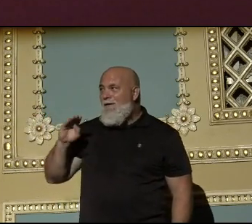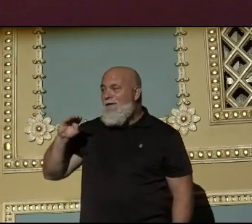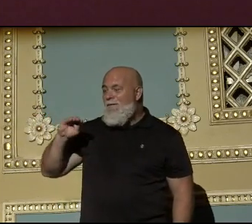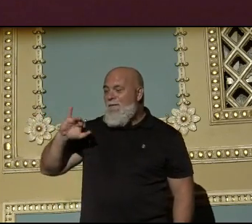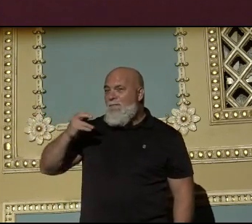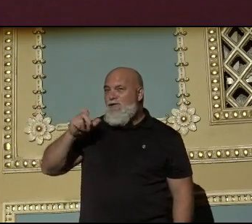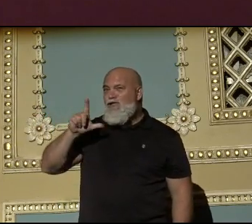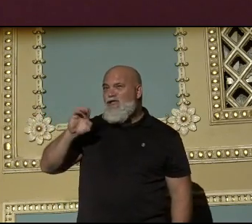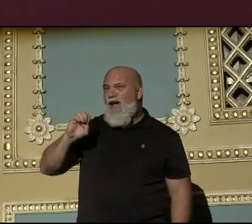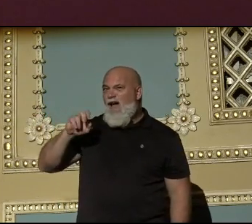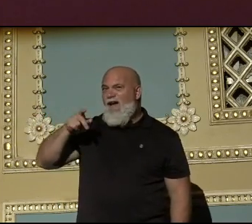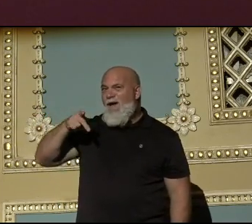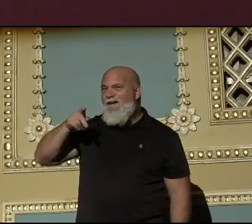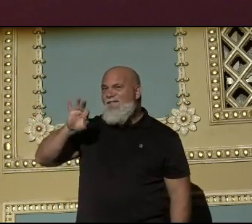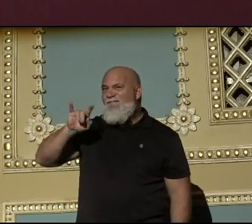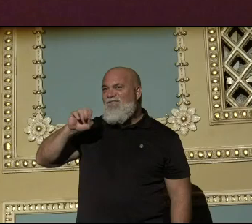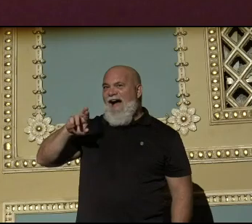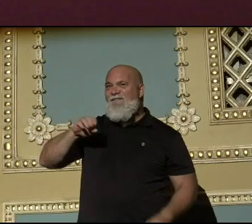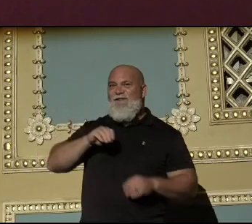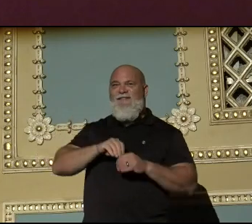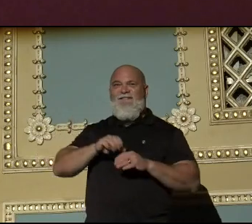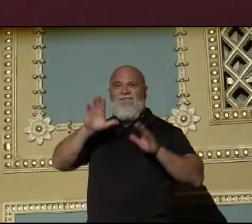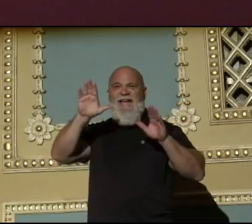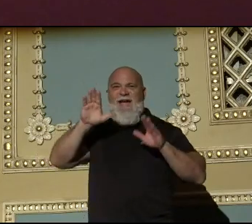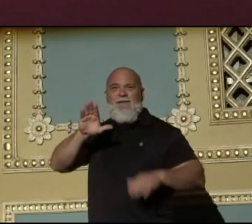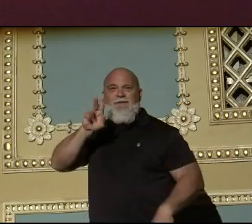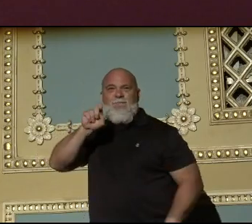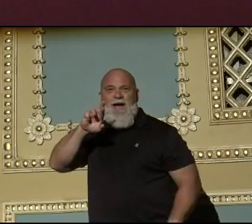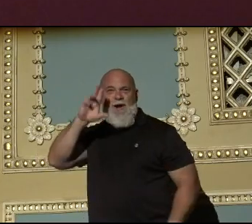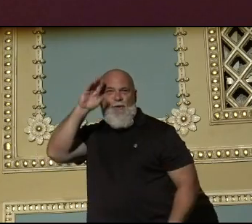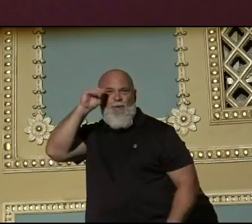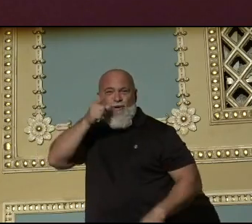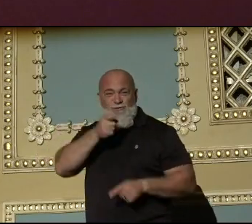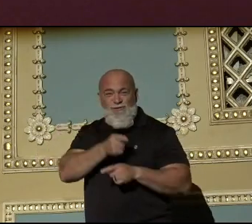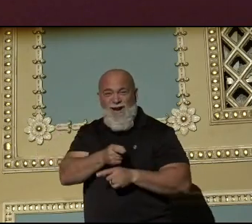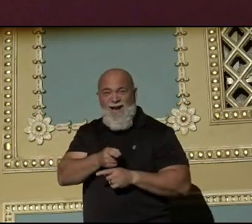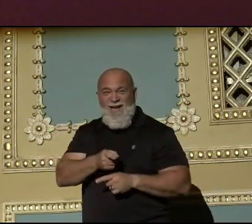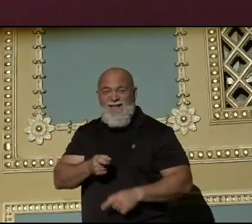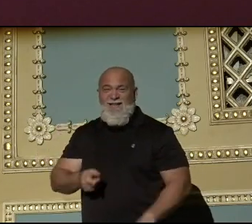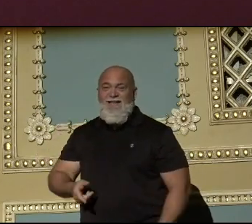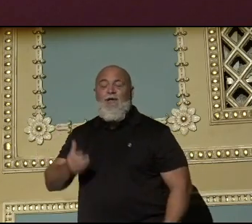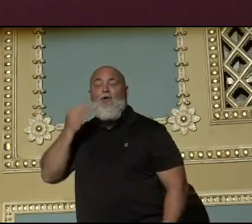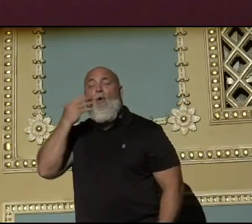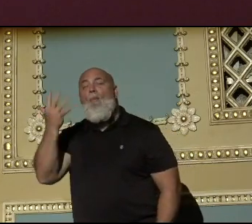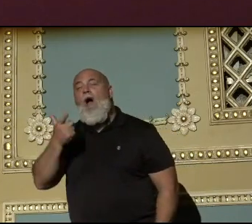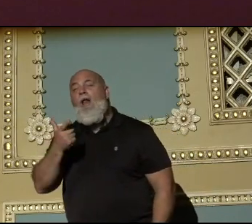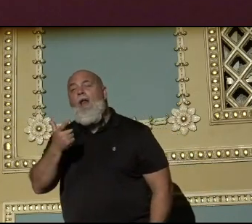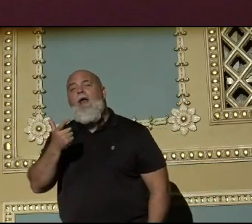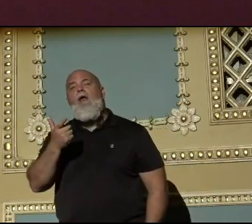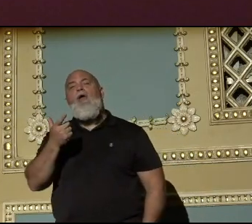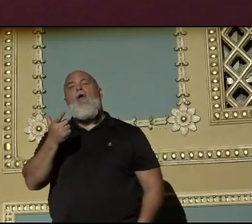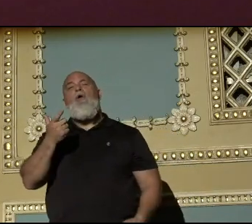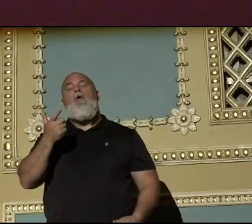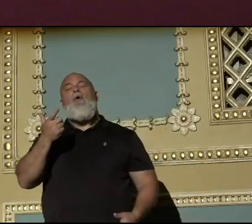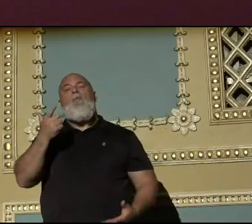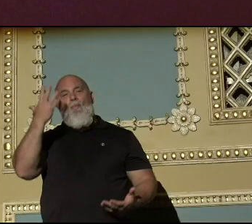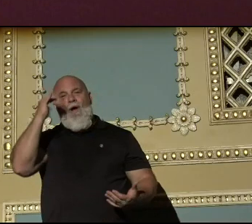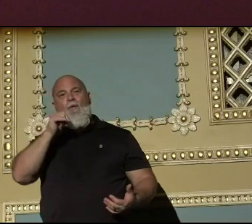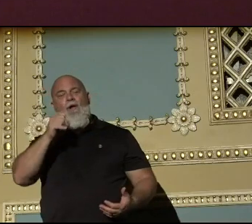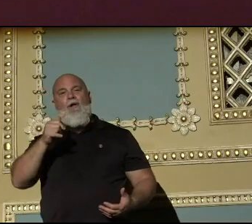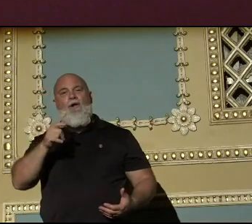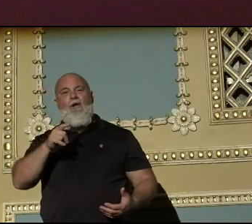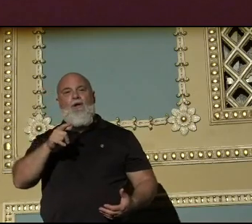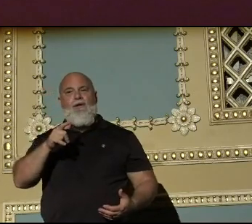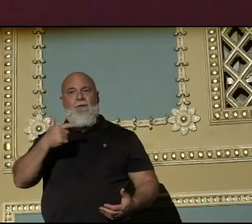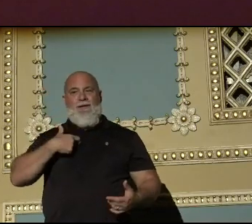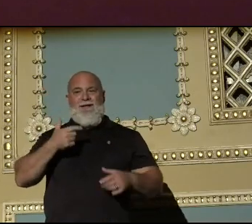Michelle Pfeiffer here in the Fabulous Baker Boys, right? Fabulous Baker Boys. That's We're right. filling in. You know what? To go out, why don't we turn it over